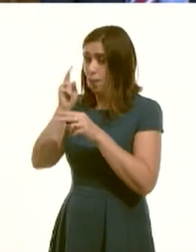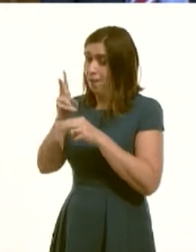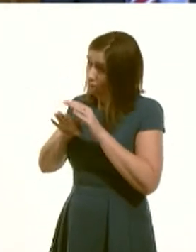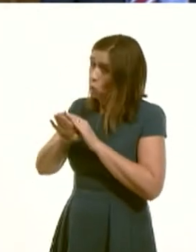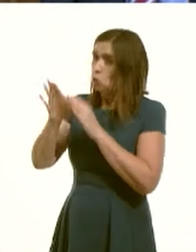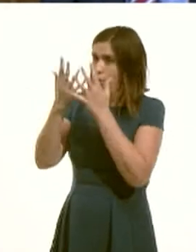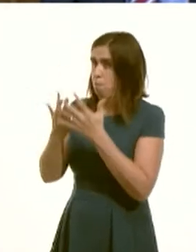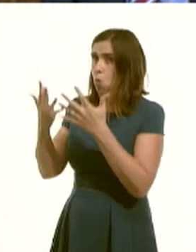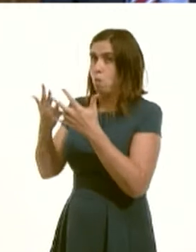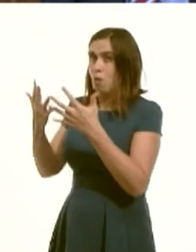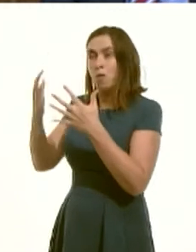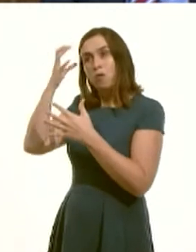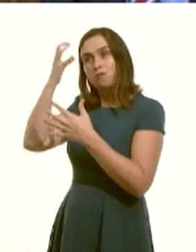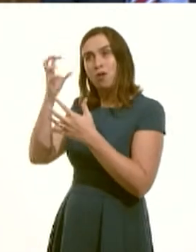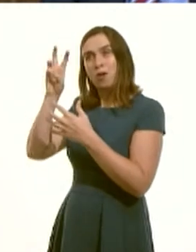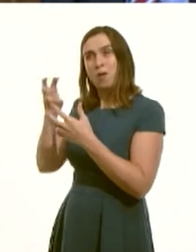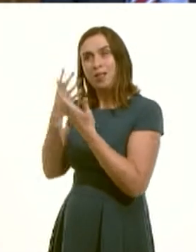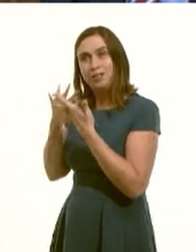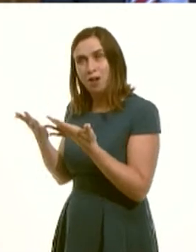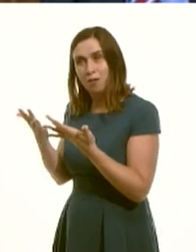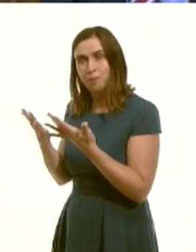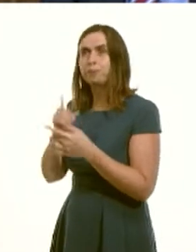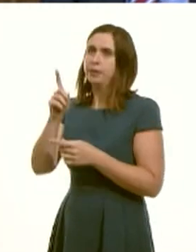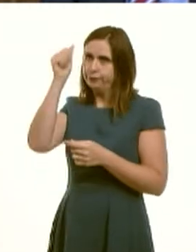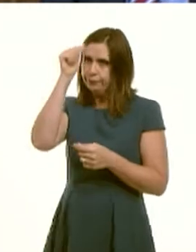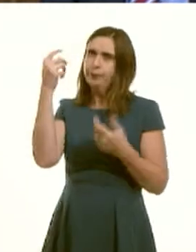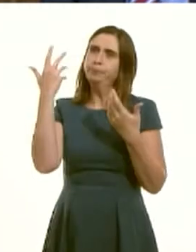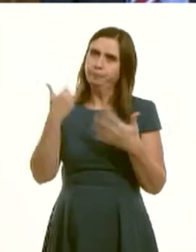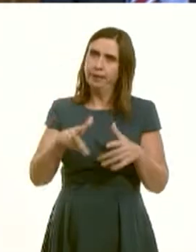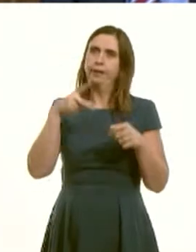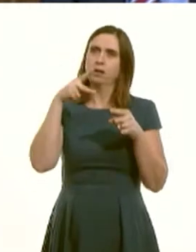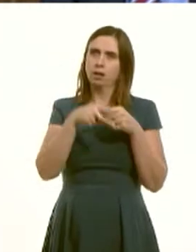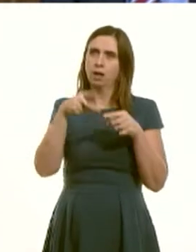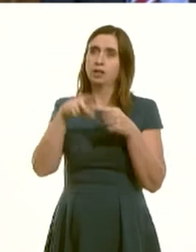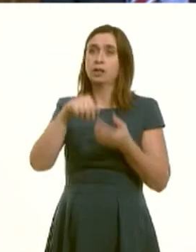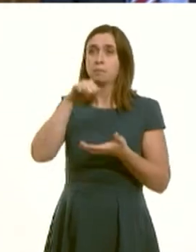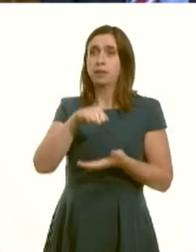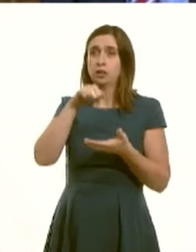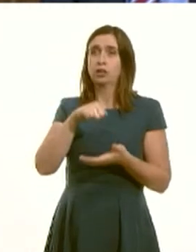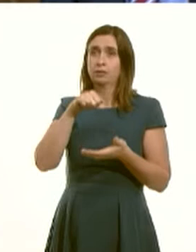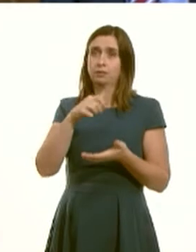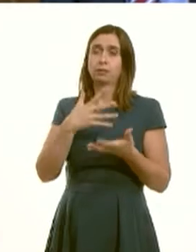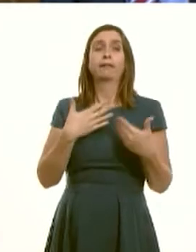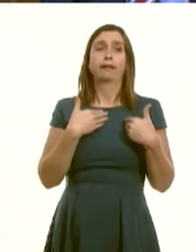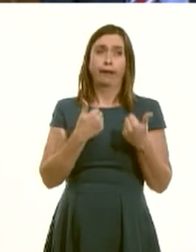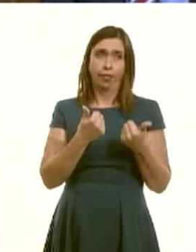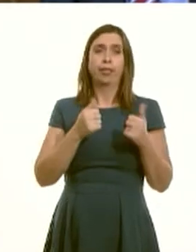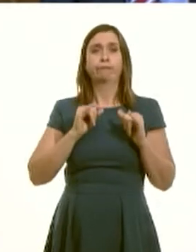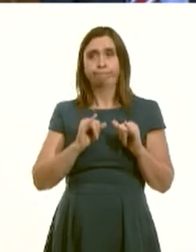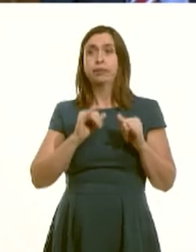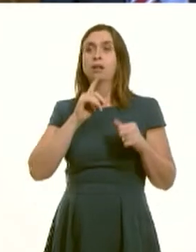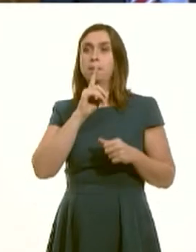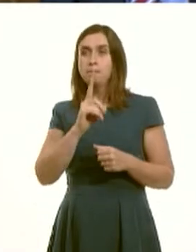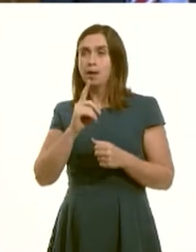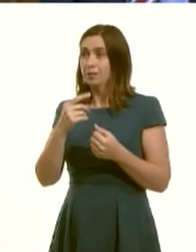is true to say that there have been cuts in budgets across government, apart from, of course, in health. But we cannot create money